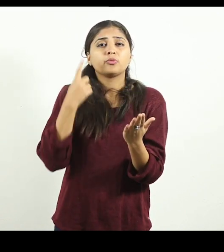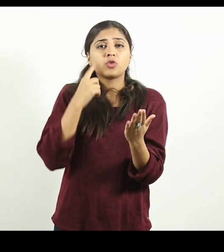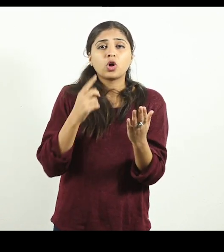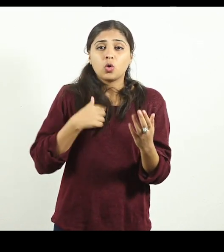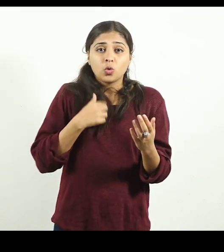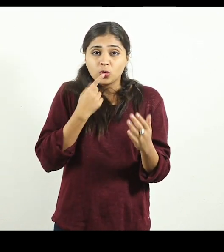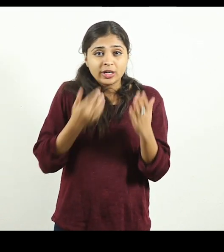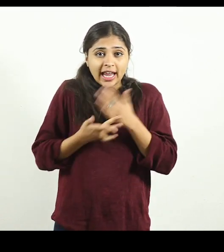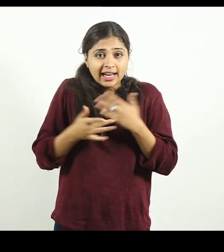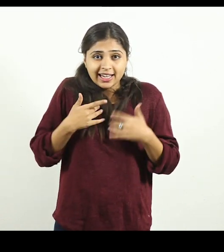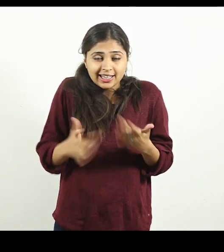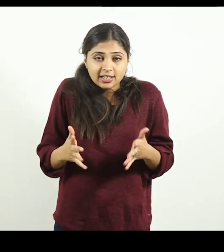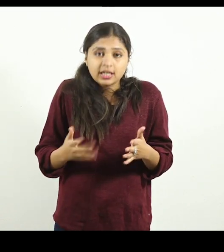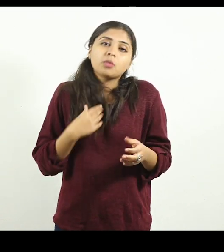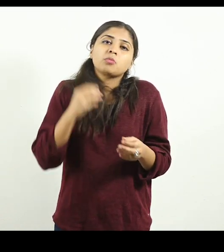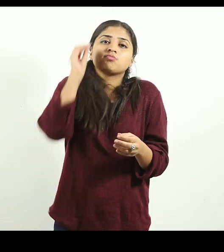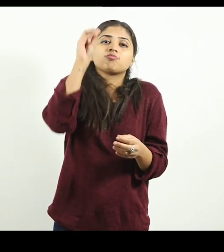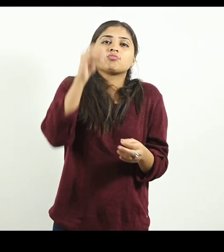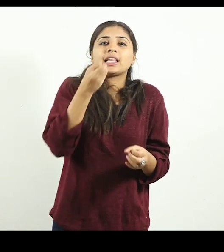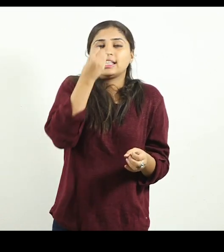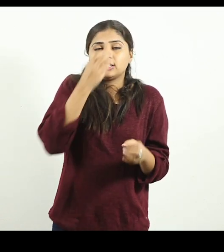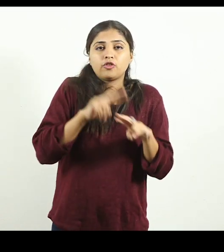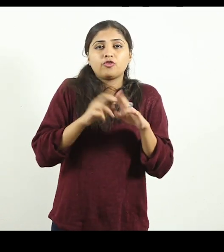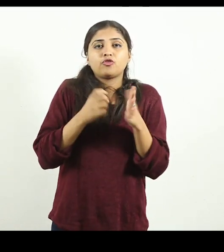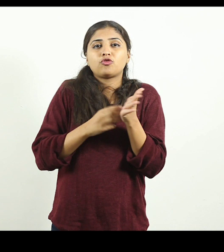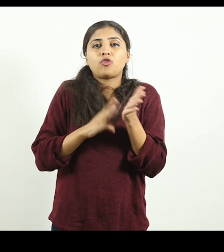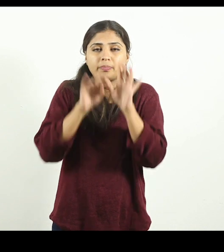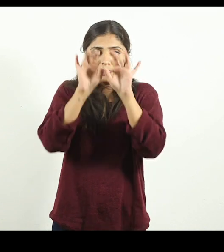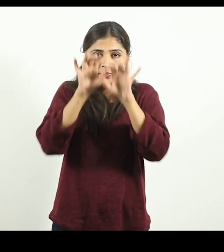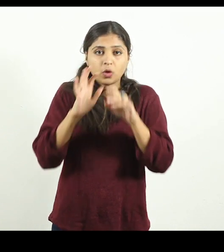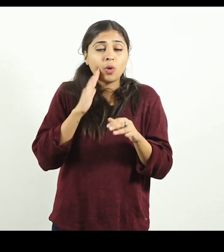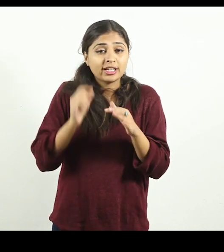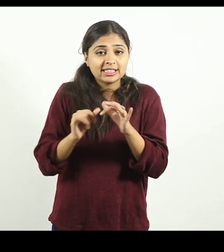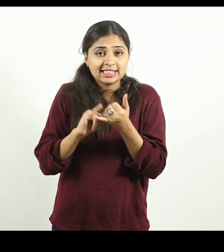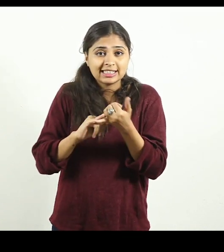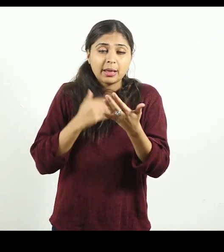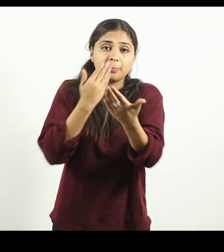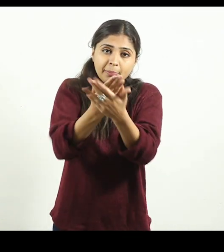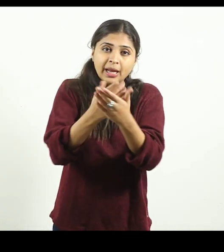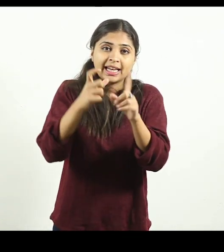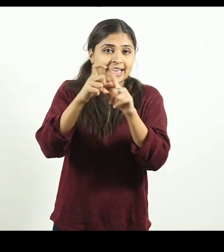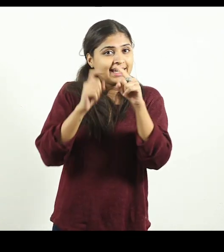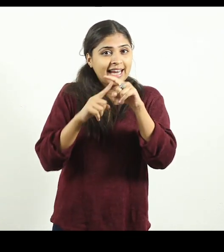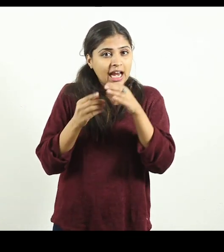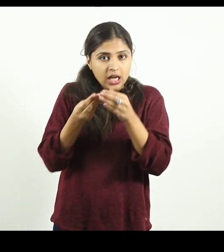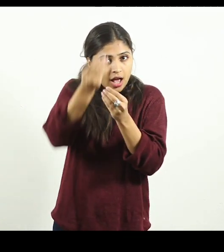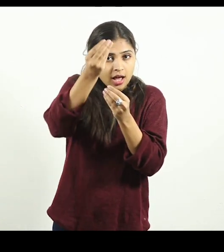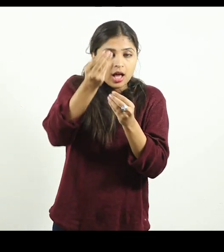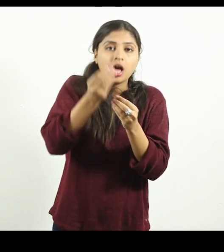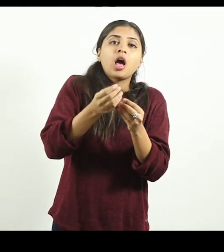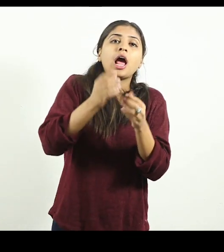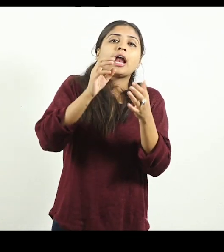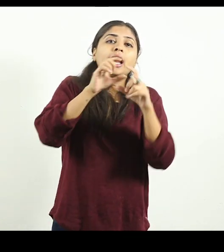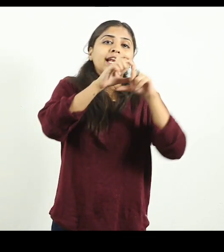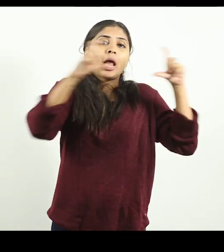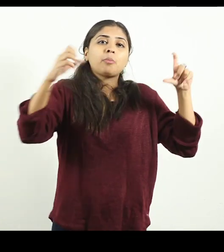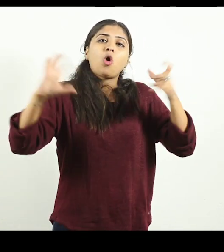enter data into the form. Once they submit the form, the data is automatically inserted into our